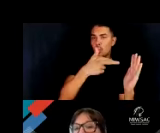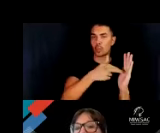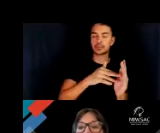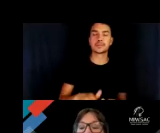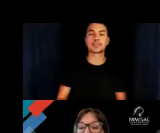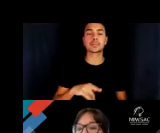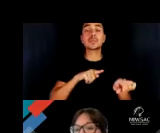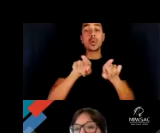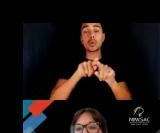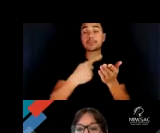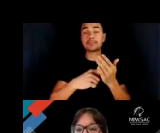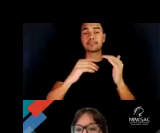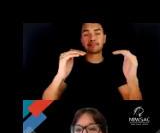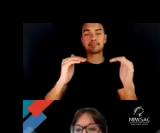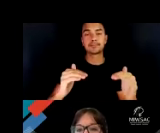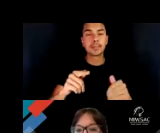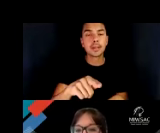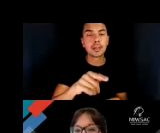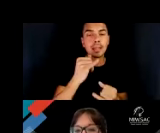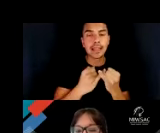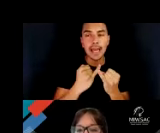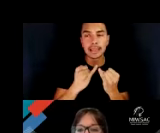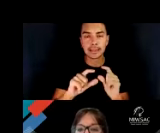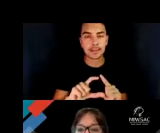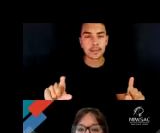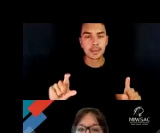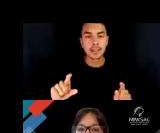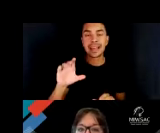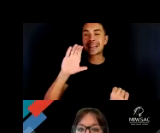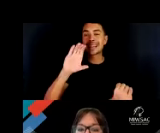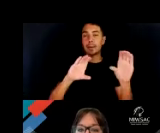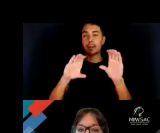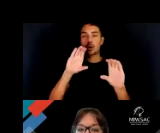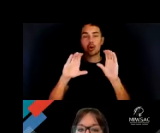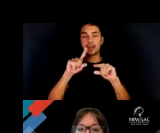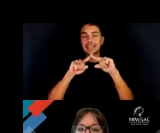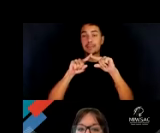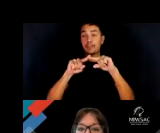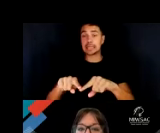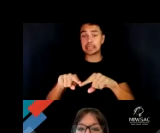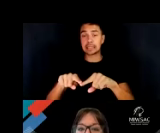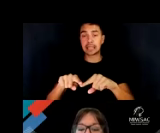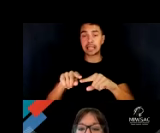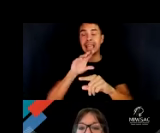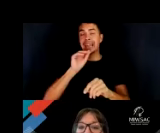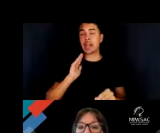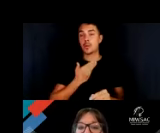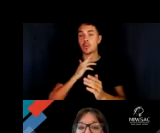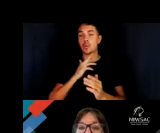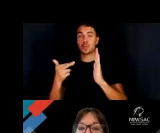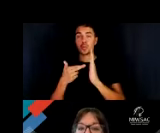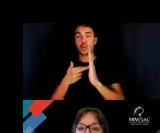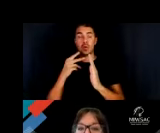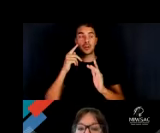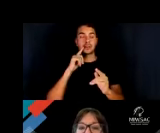dependency counselors and just some other professions that will intersect with advocacy when we're talking about mental health,